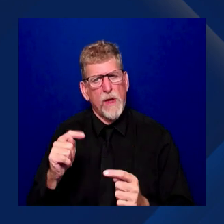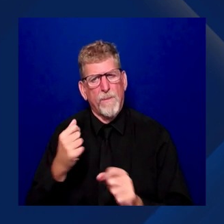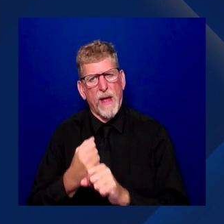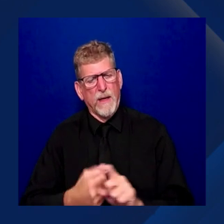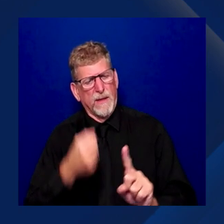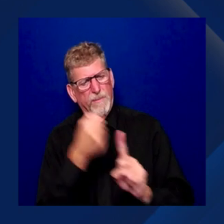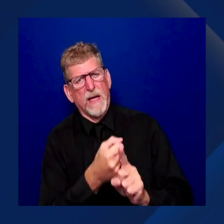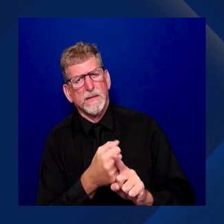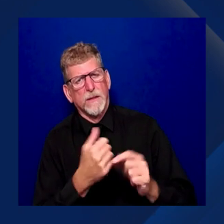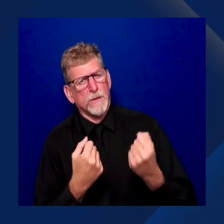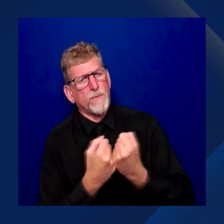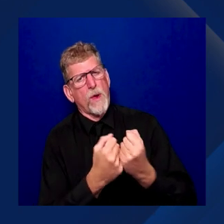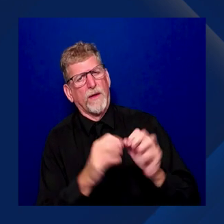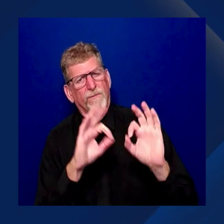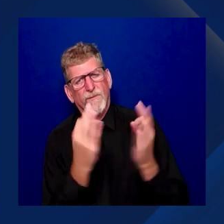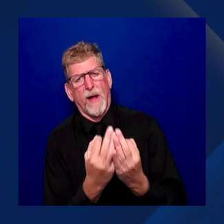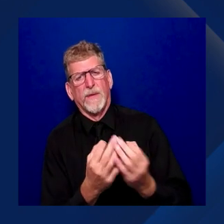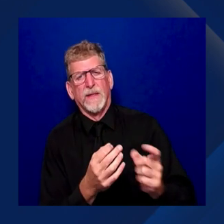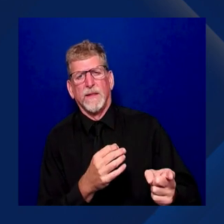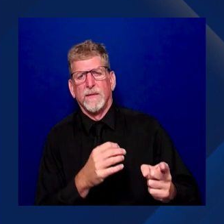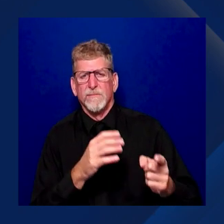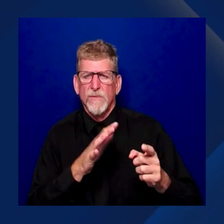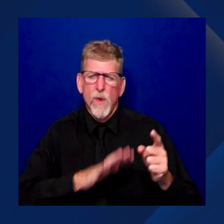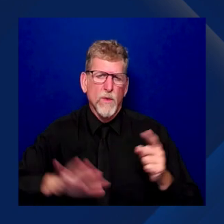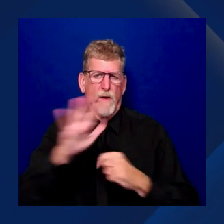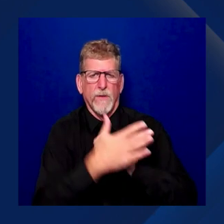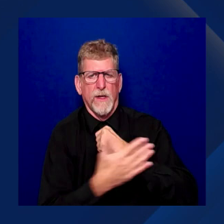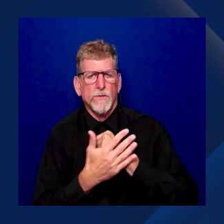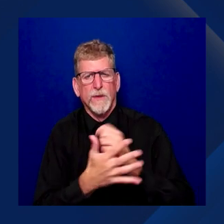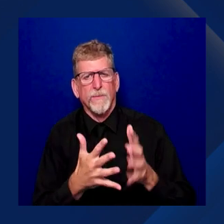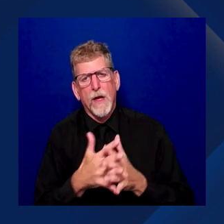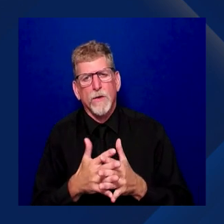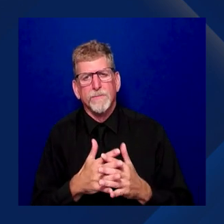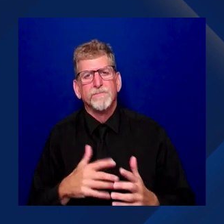over to Heather so she can share her story with us today.